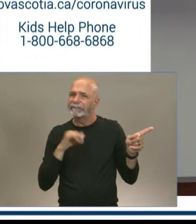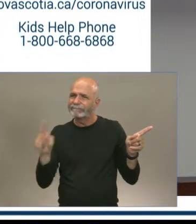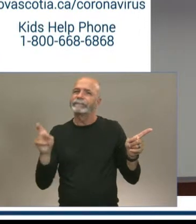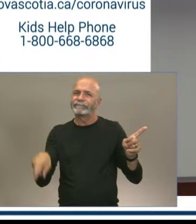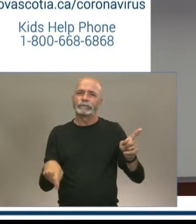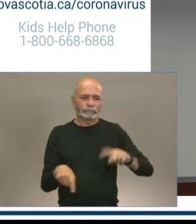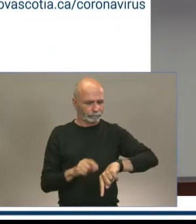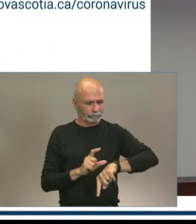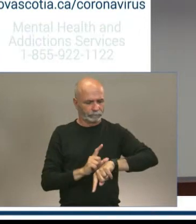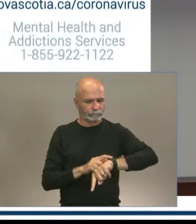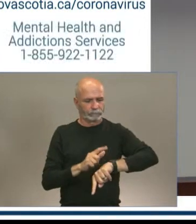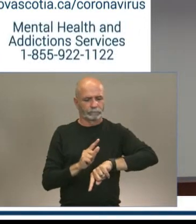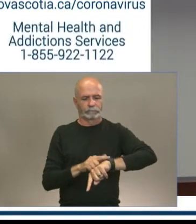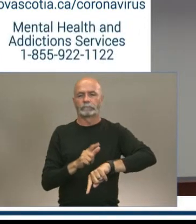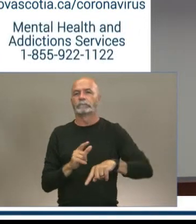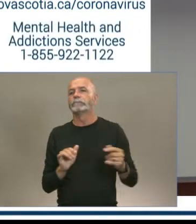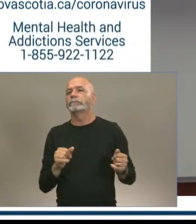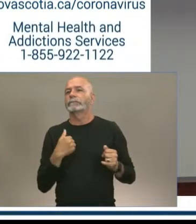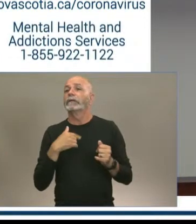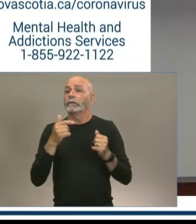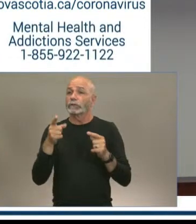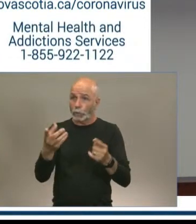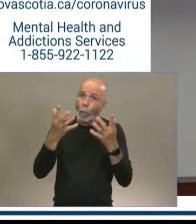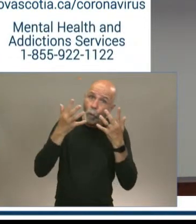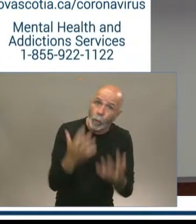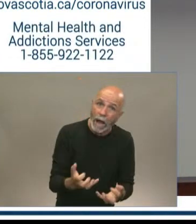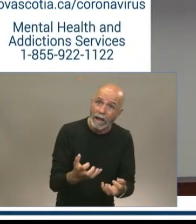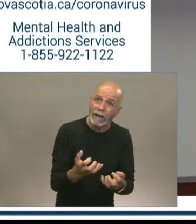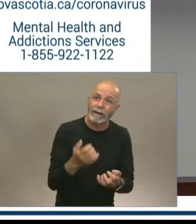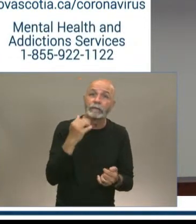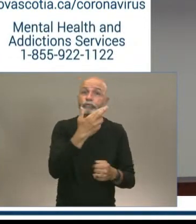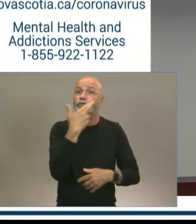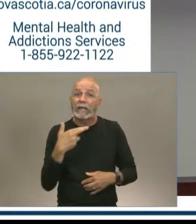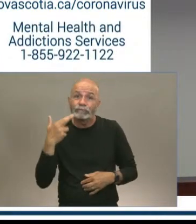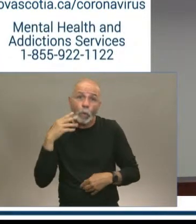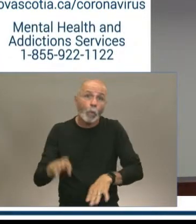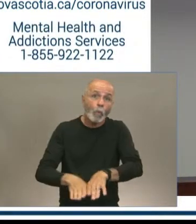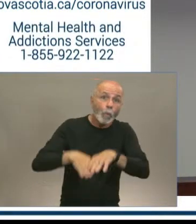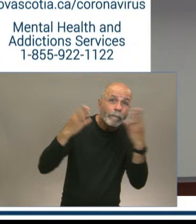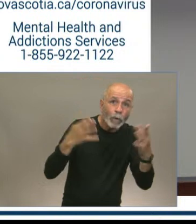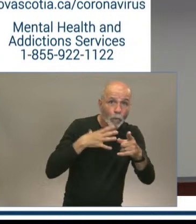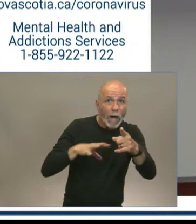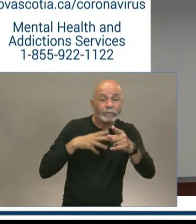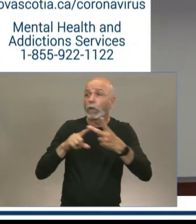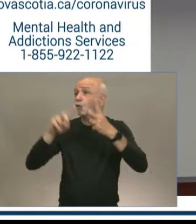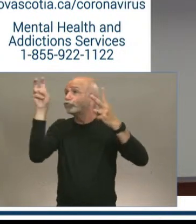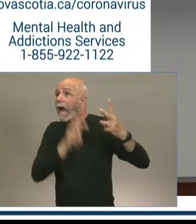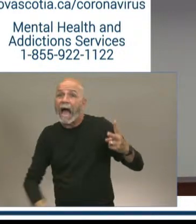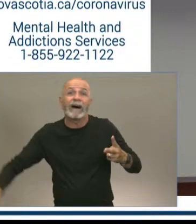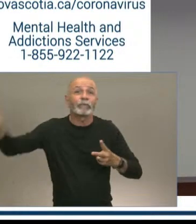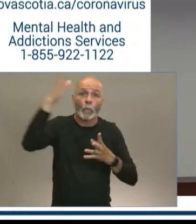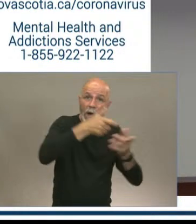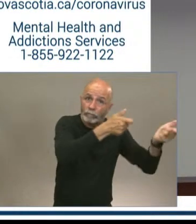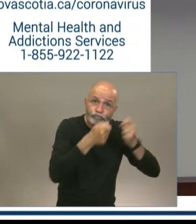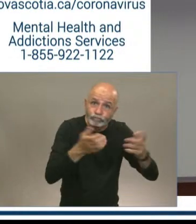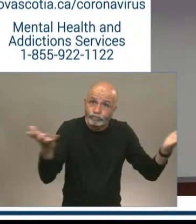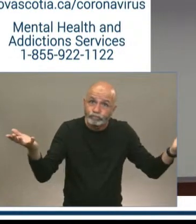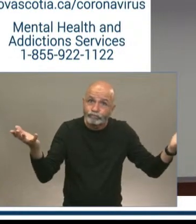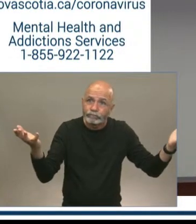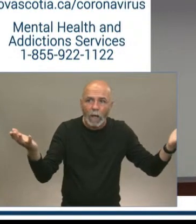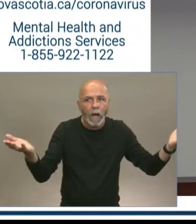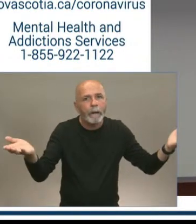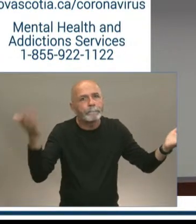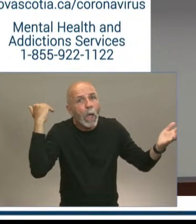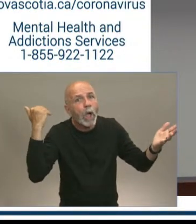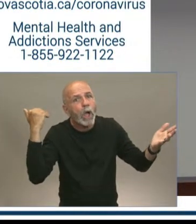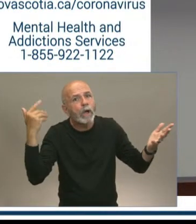people, if they want to continue to have restaurants open, they want to travel, well, the way they get to do that is by making sure they're contributing to